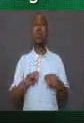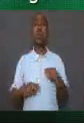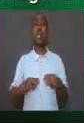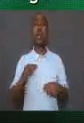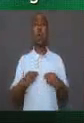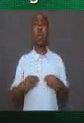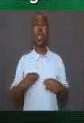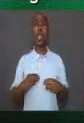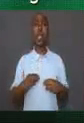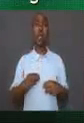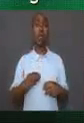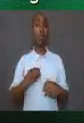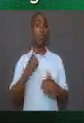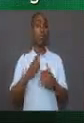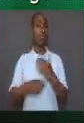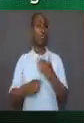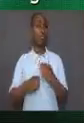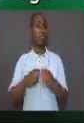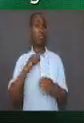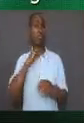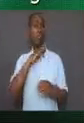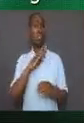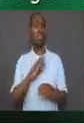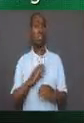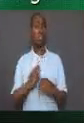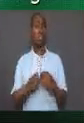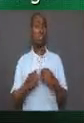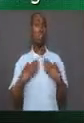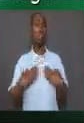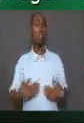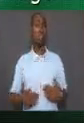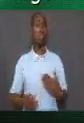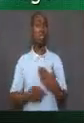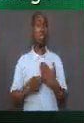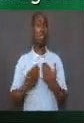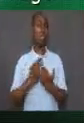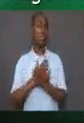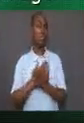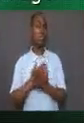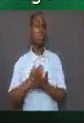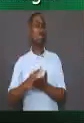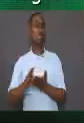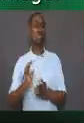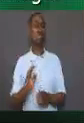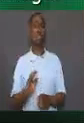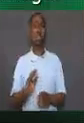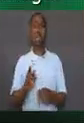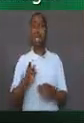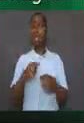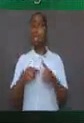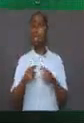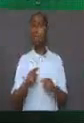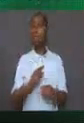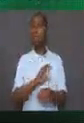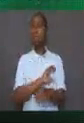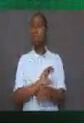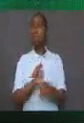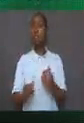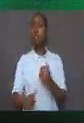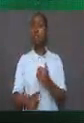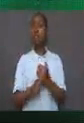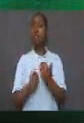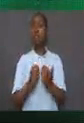waste products that could accumulate within the body and cause cell damage.